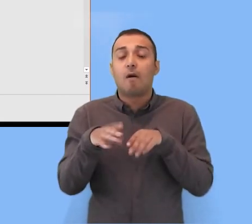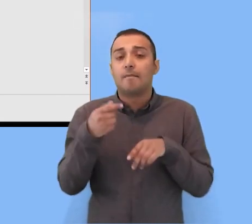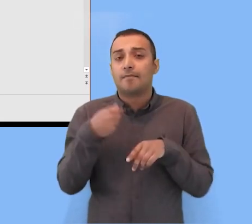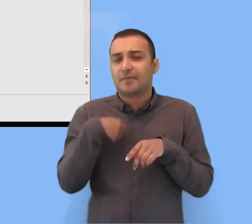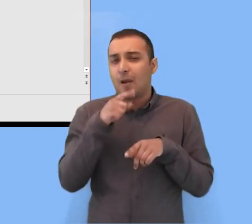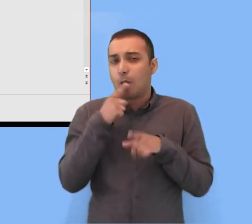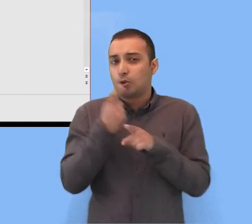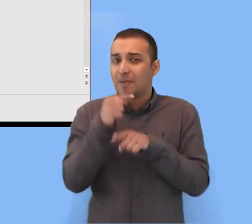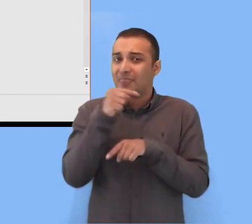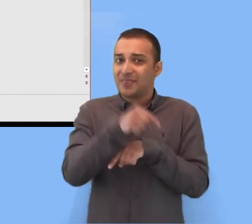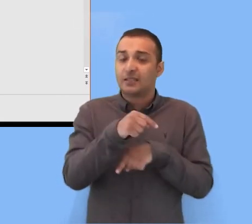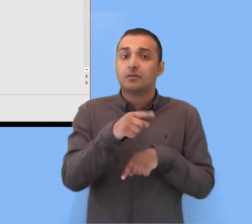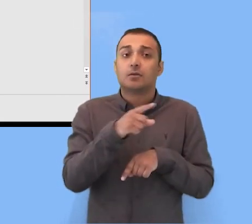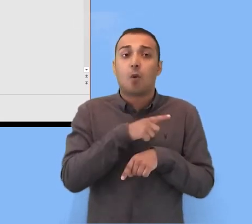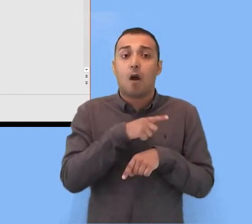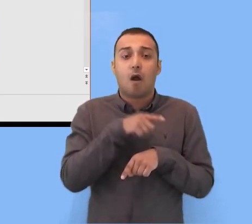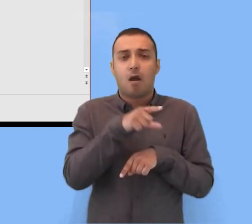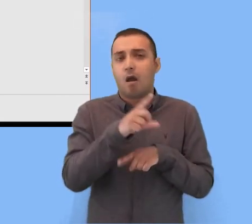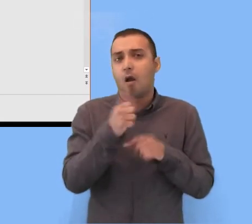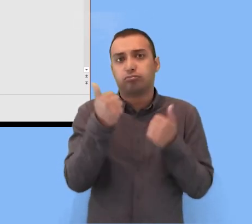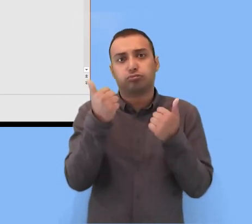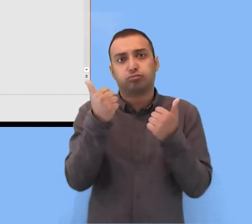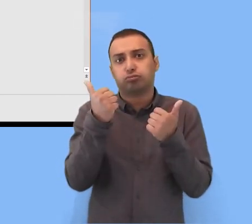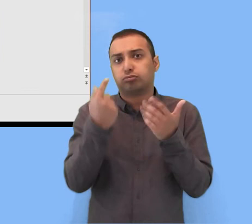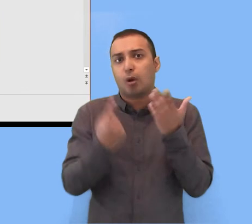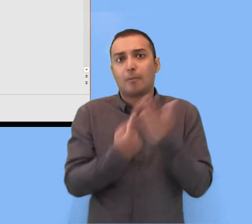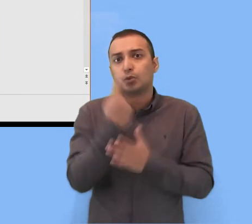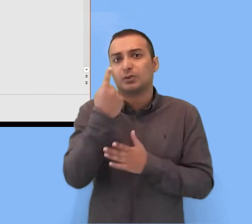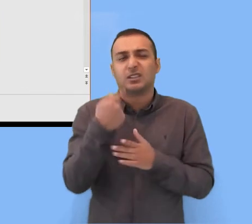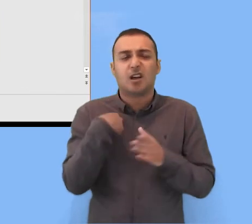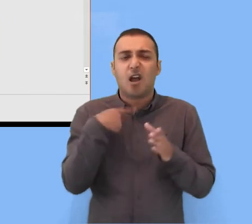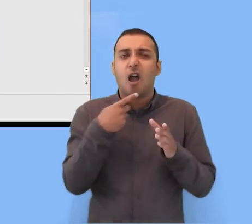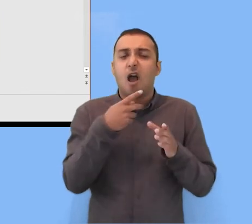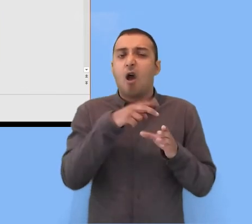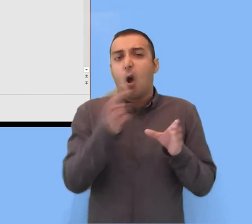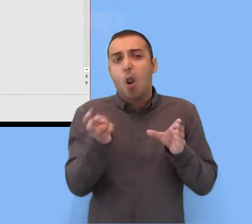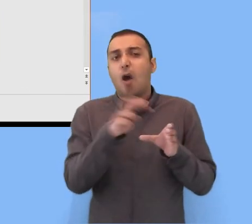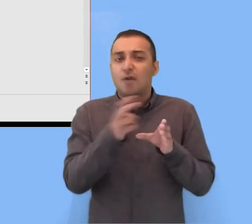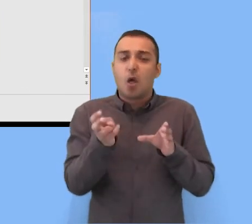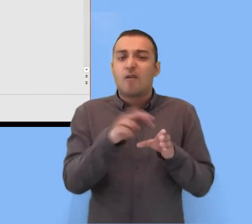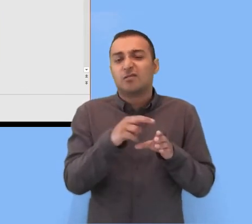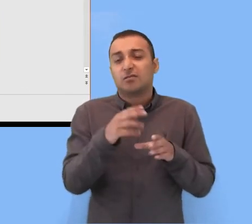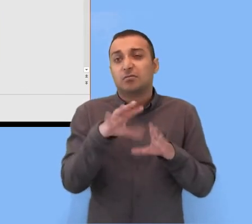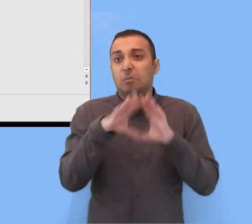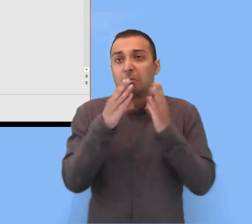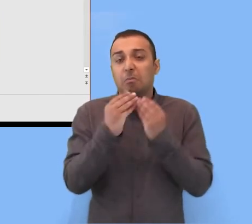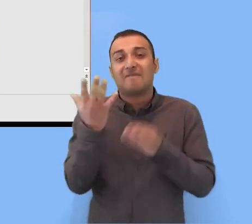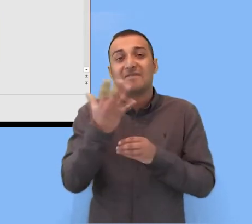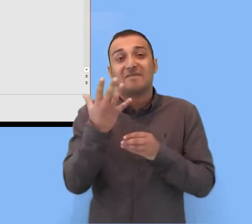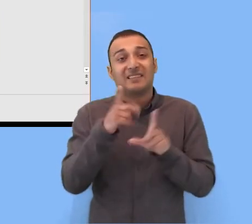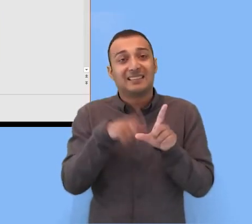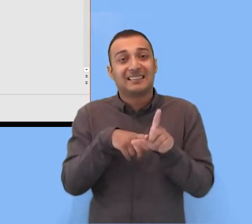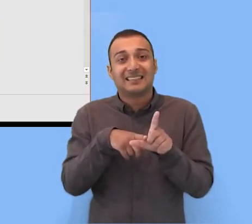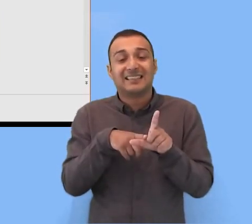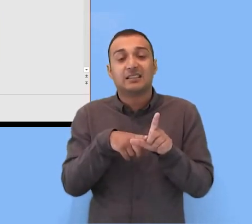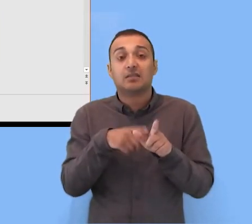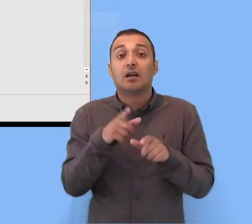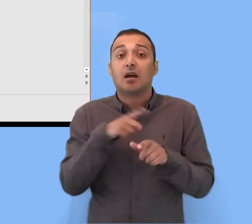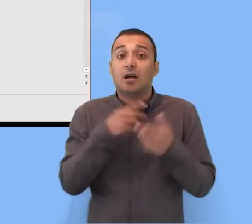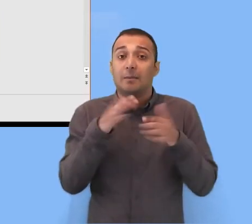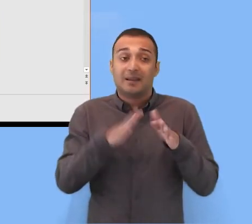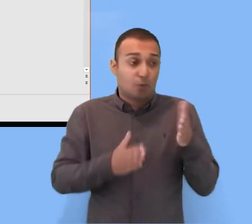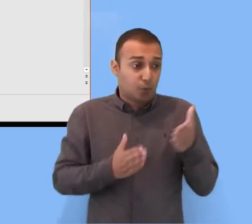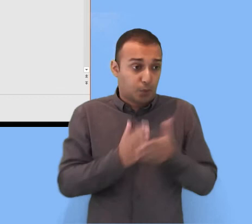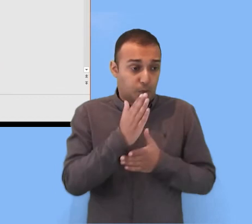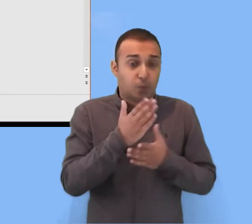a great opportunity on and off for about 15 years, where I went in, this is through the adult learning